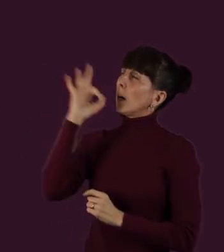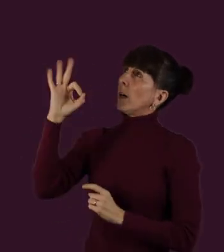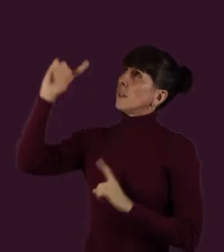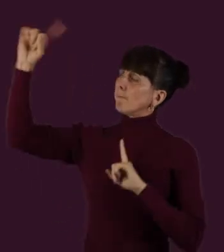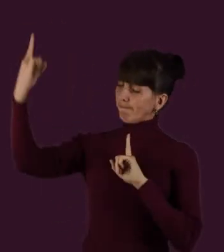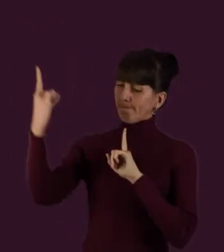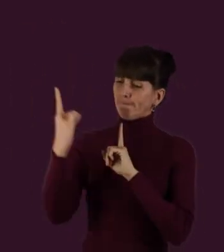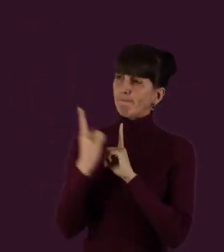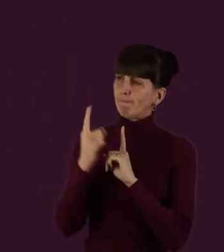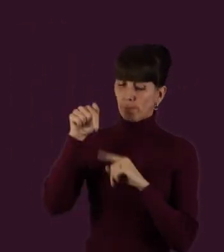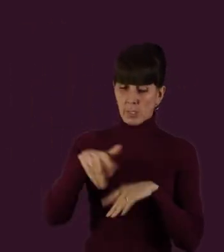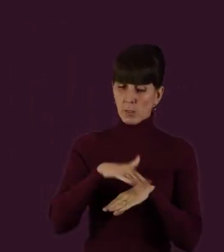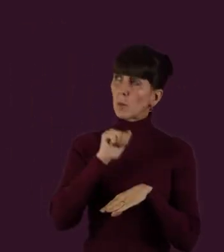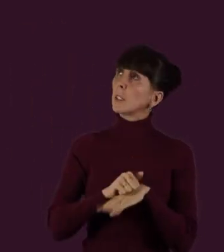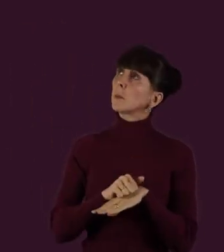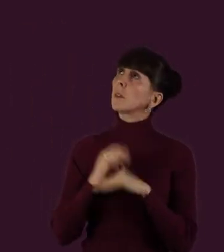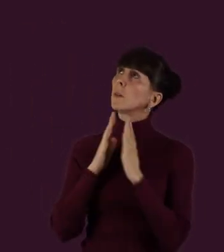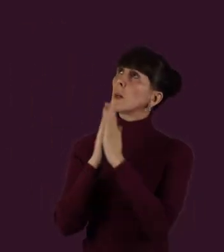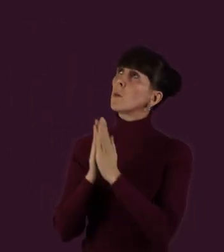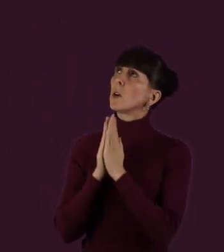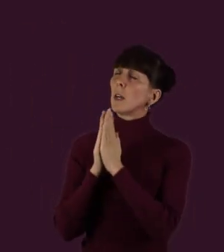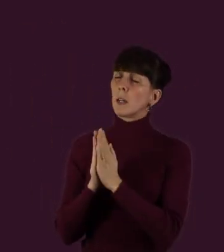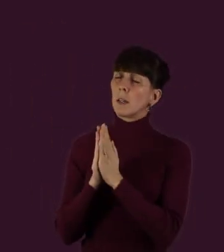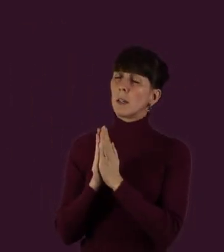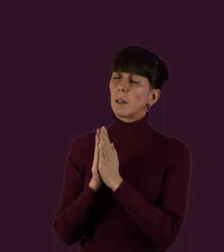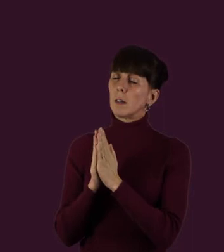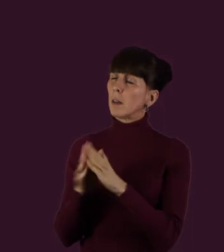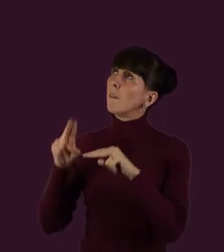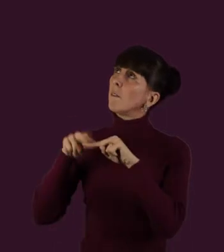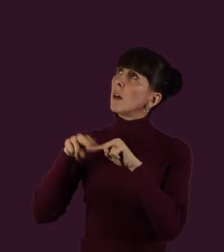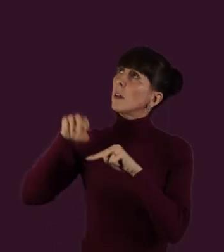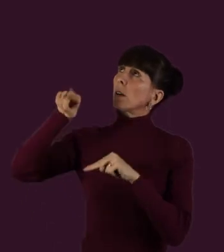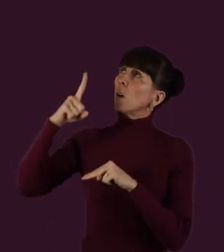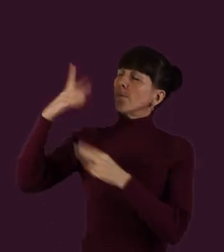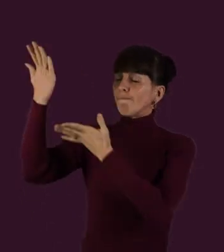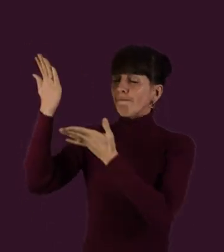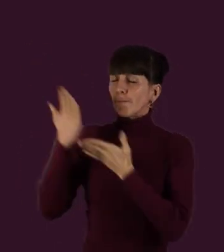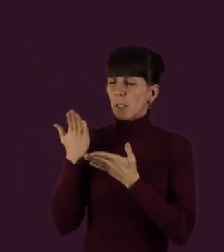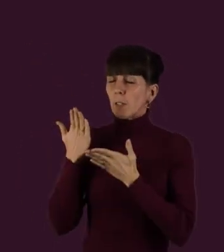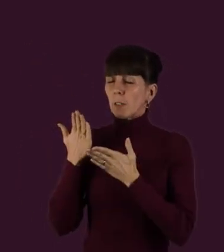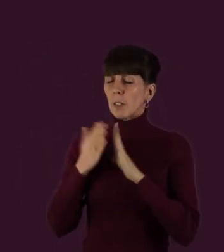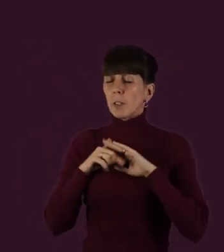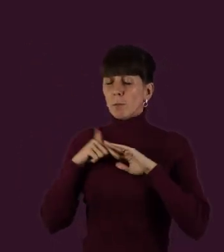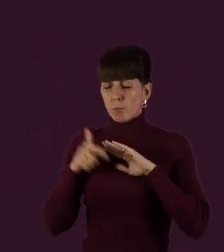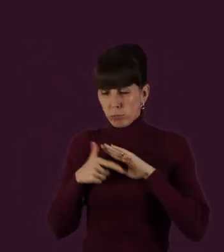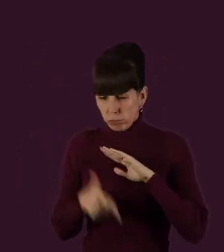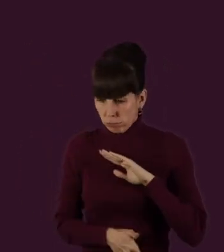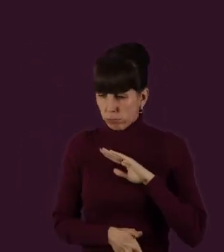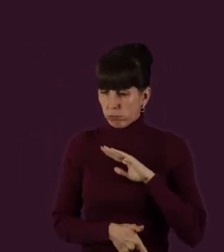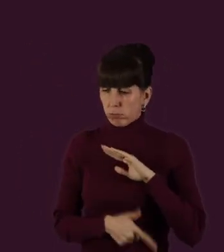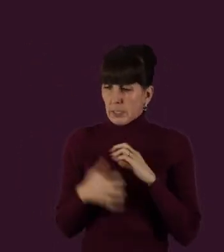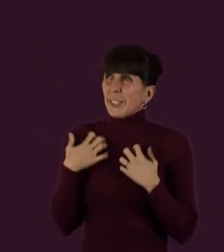this Christmas, I pray. And Father God, give us a deep and excited sense of that hope that you